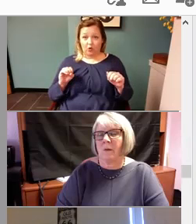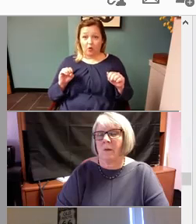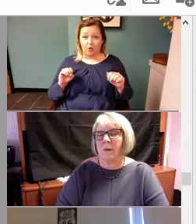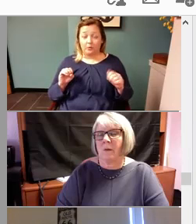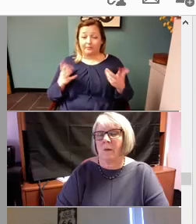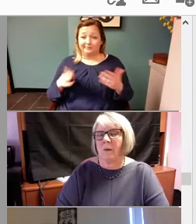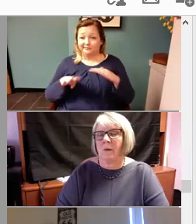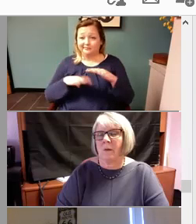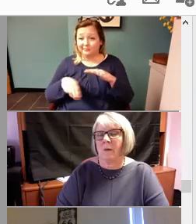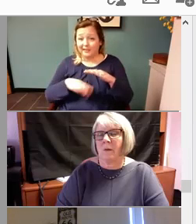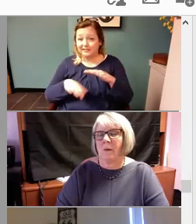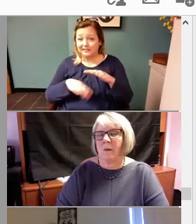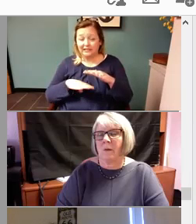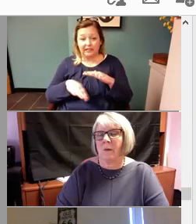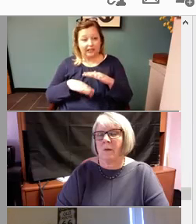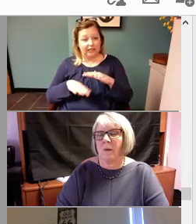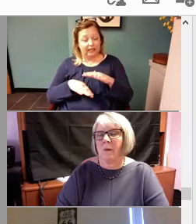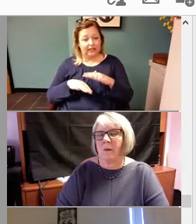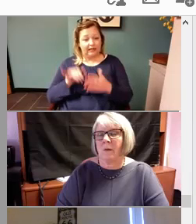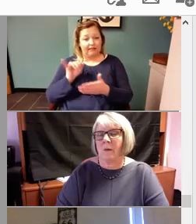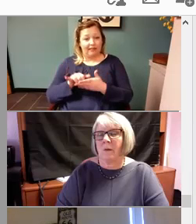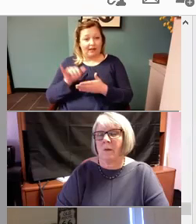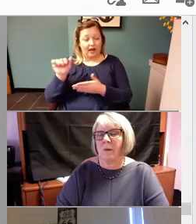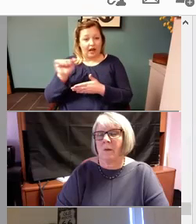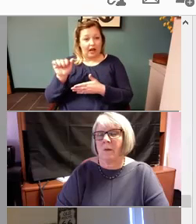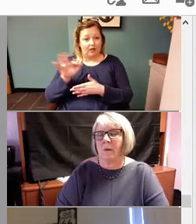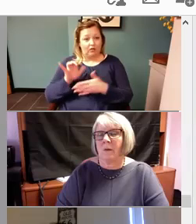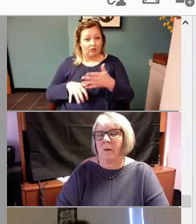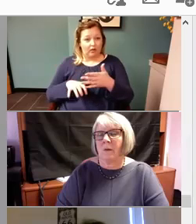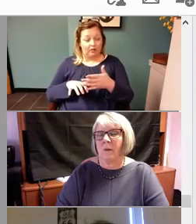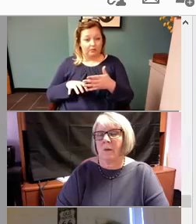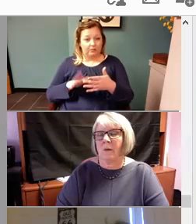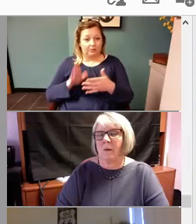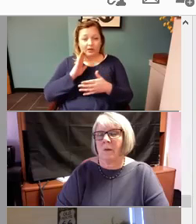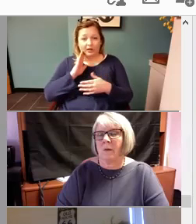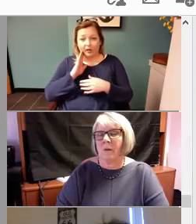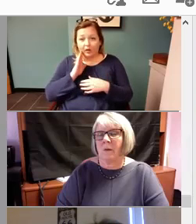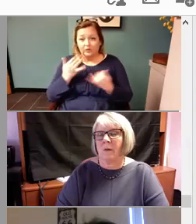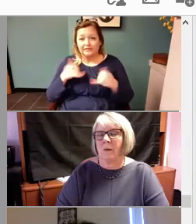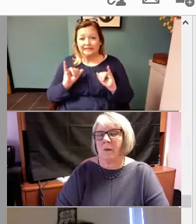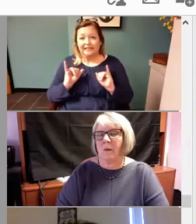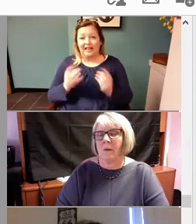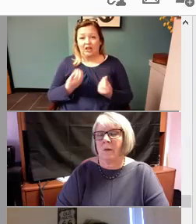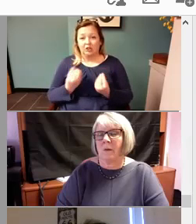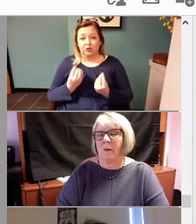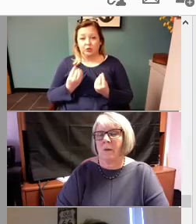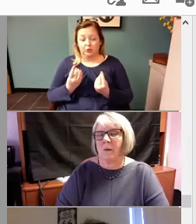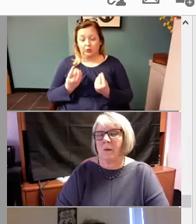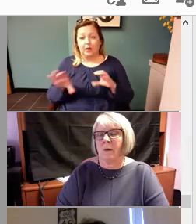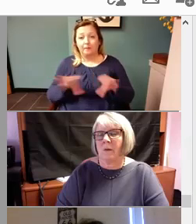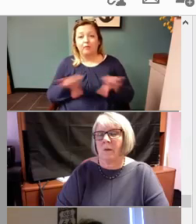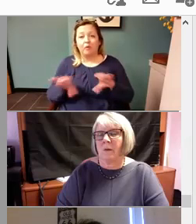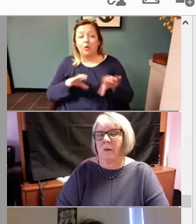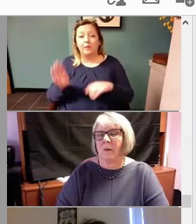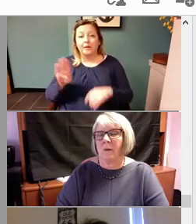essentially, that algorithm would basically still perform BFS on a particular graph, but